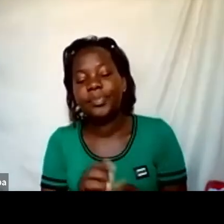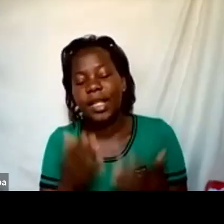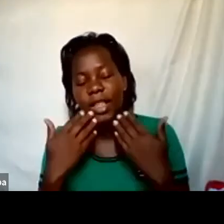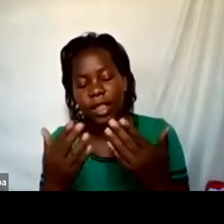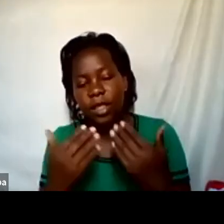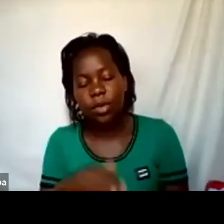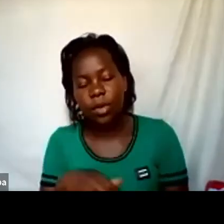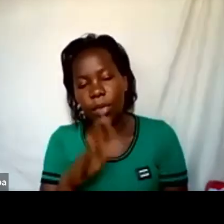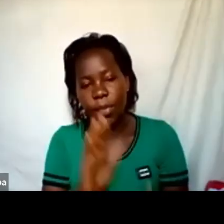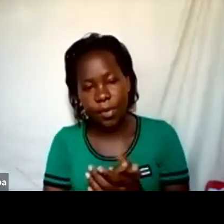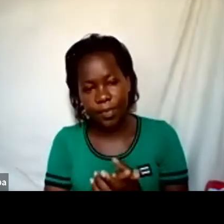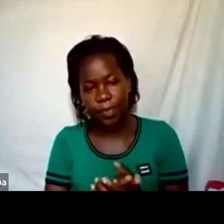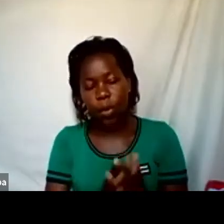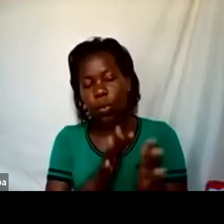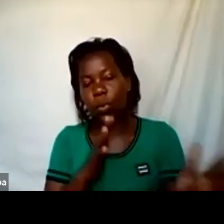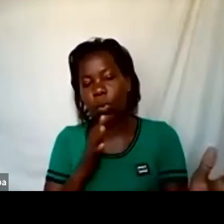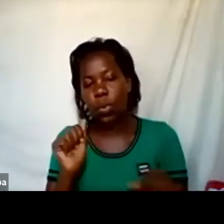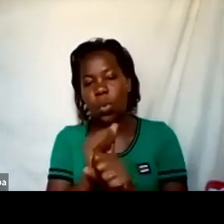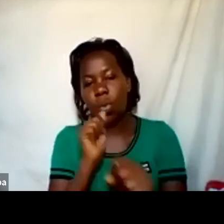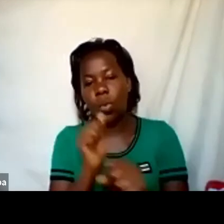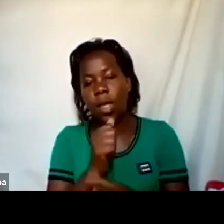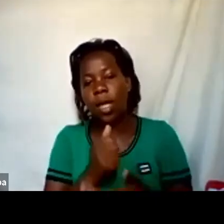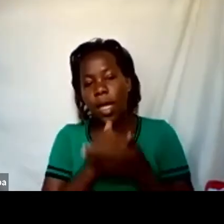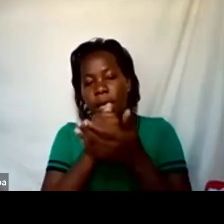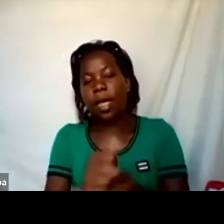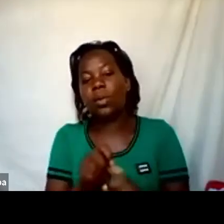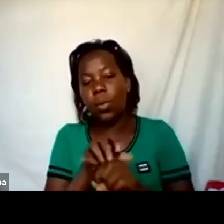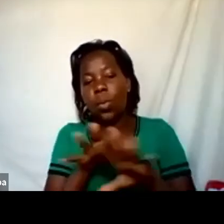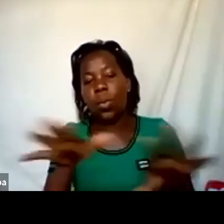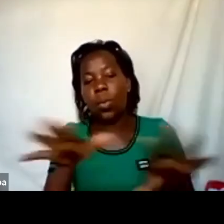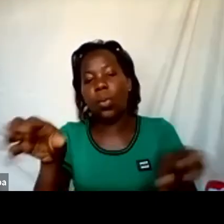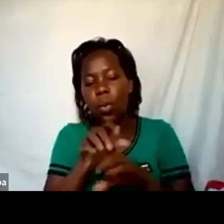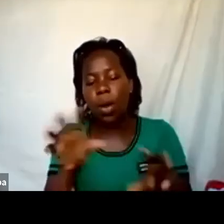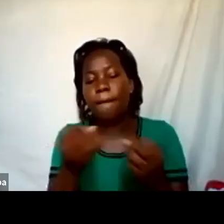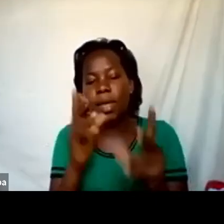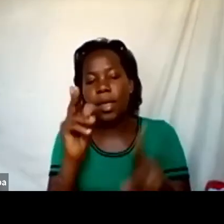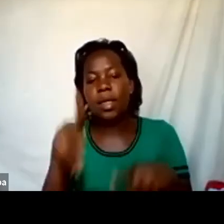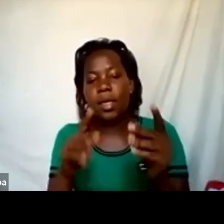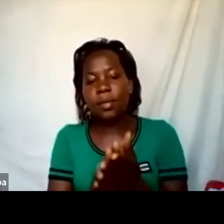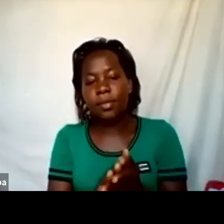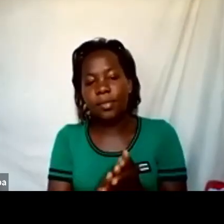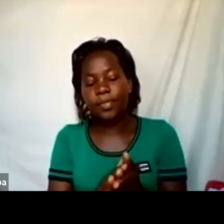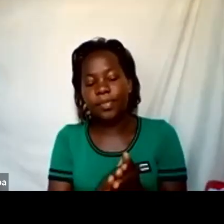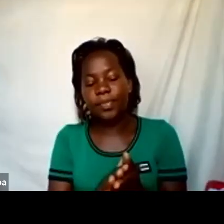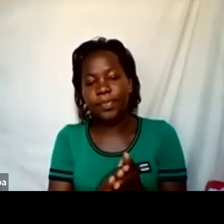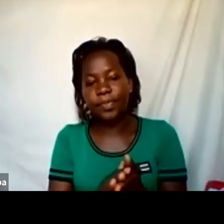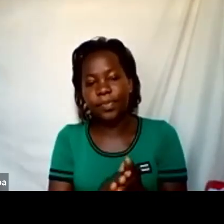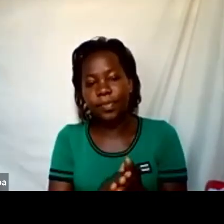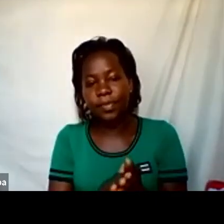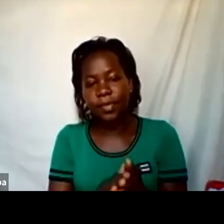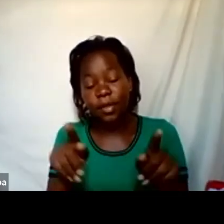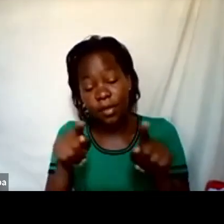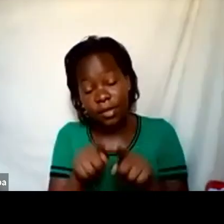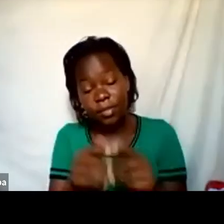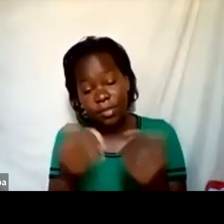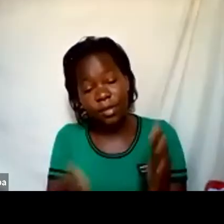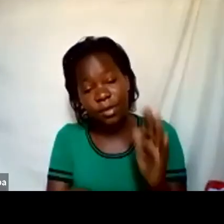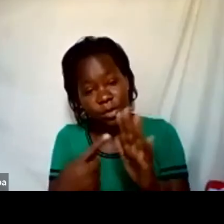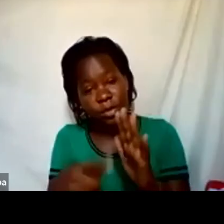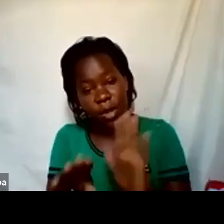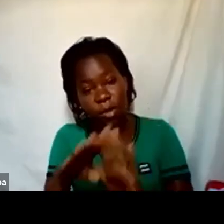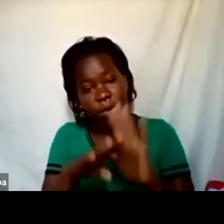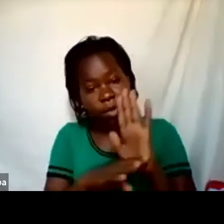it, you're helping us to reach more audiences that are usually forgotten in institutions like these or on programs like these. And for